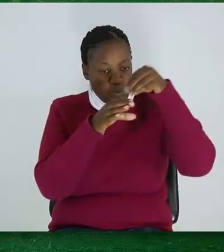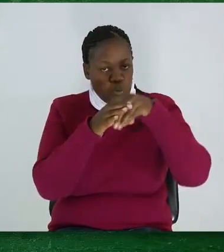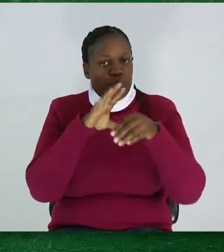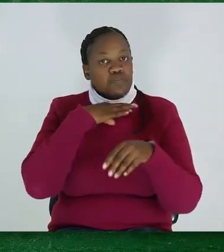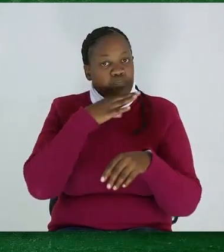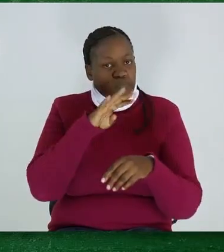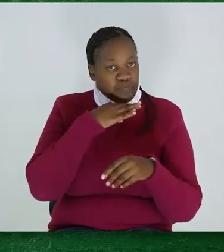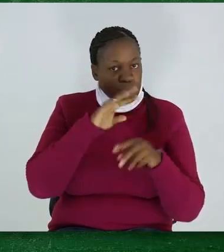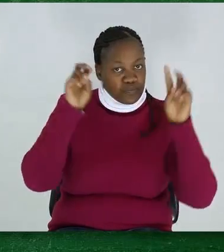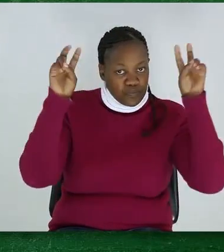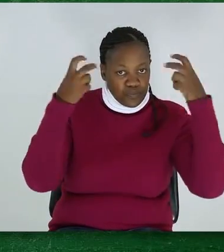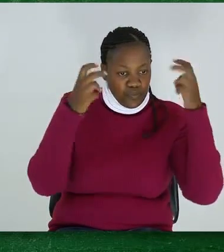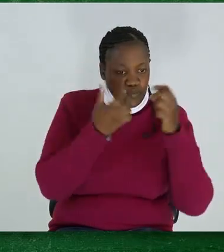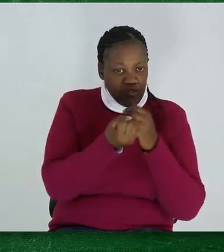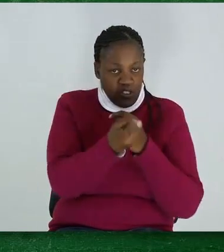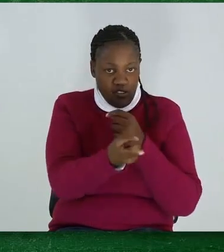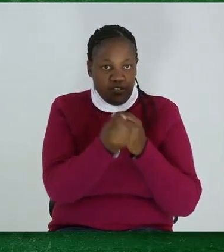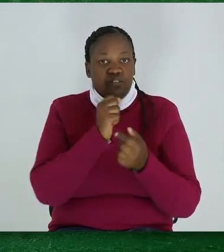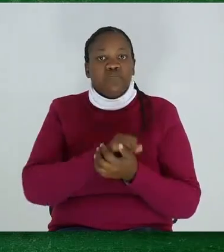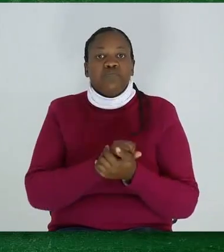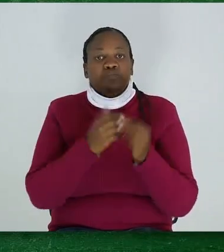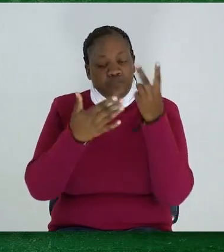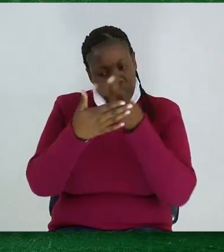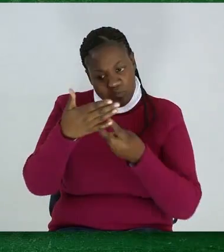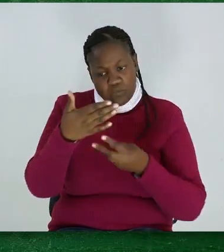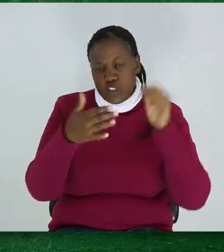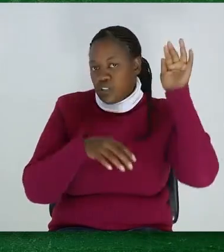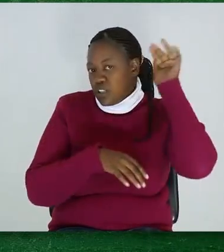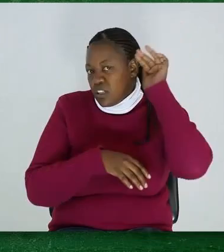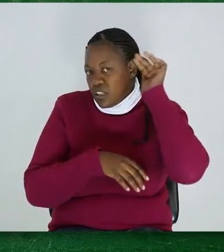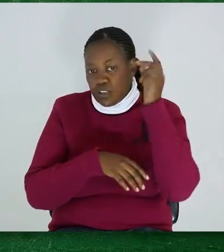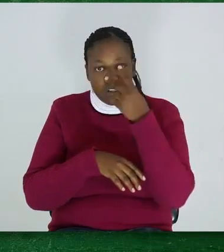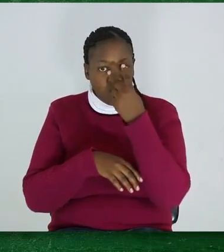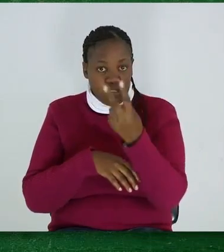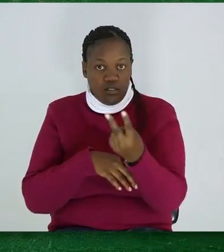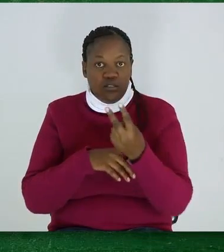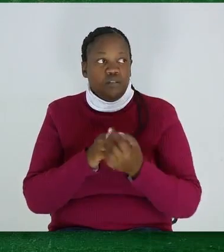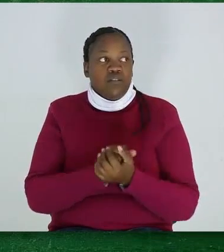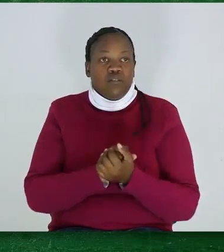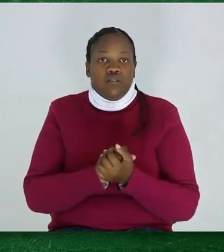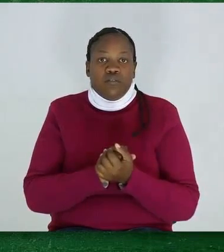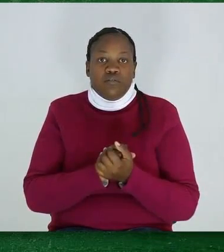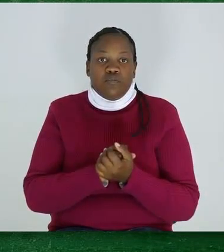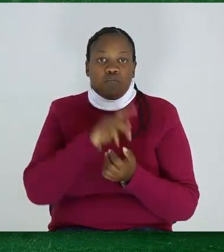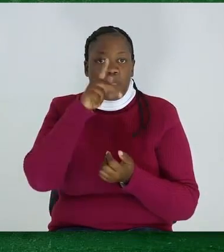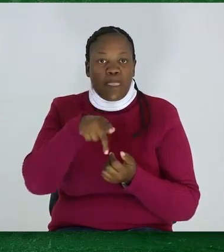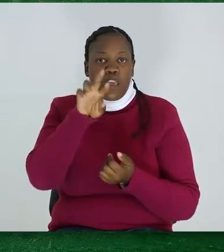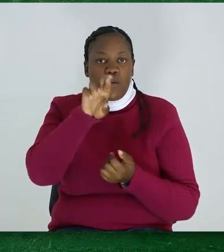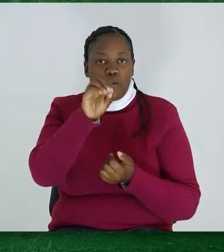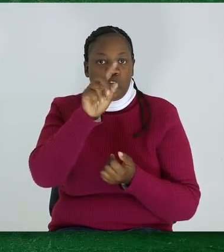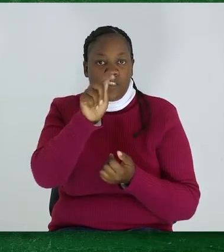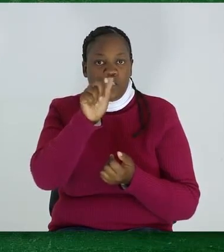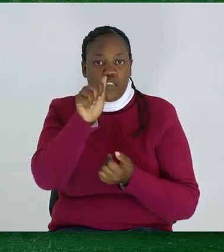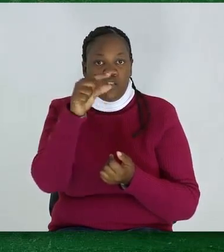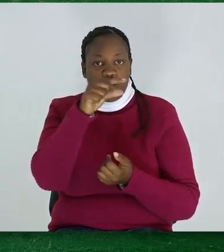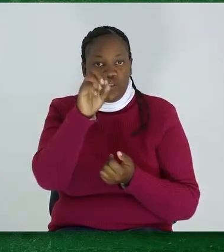refer to the people and topics that are presented to the readers, listeners, and viewers. The protagonist